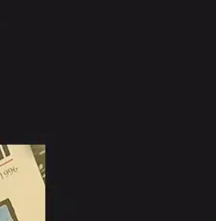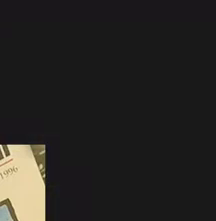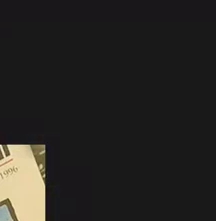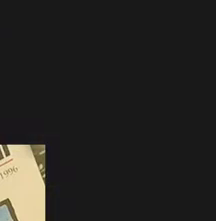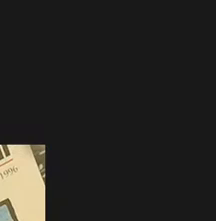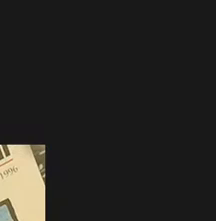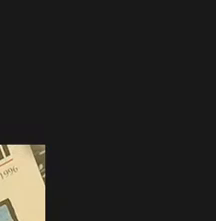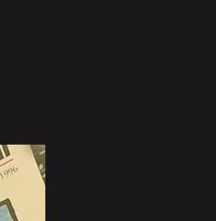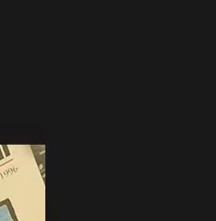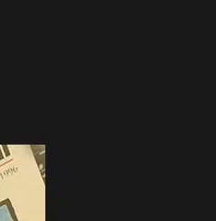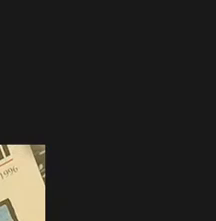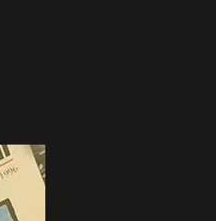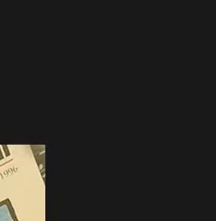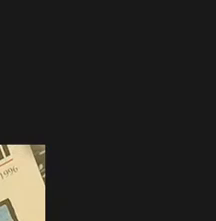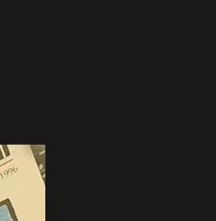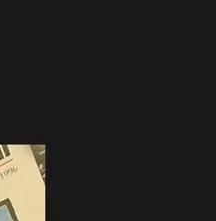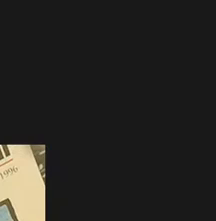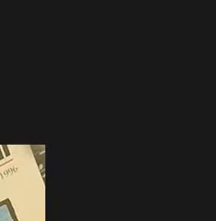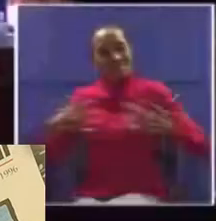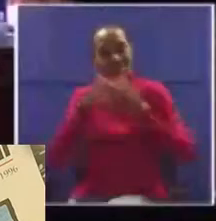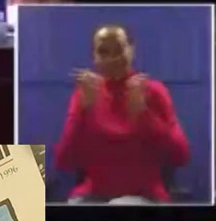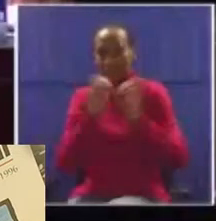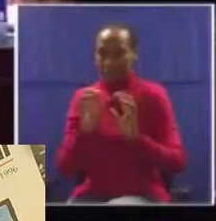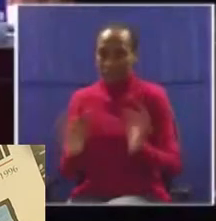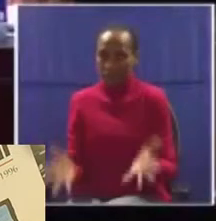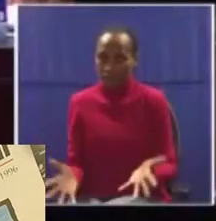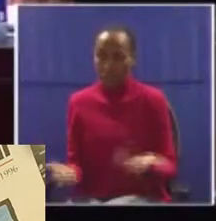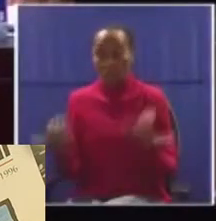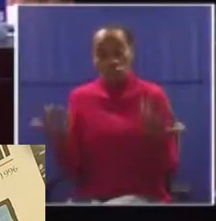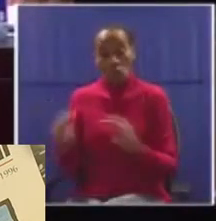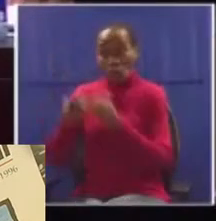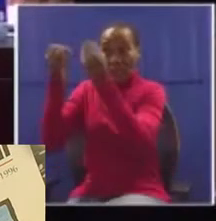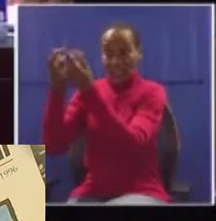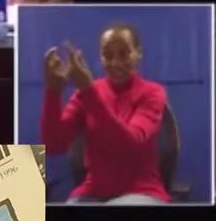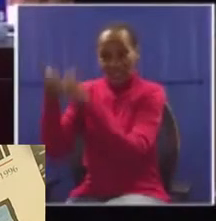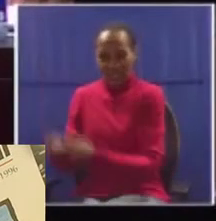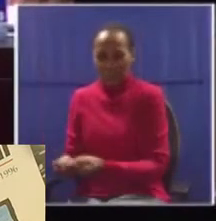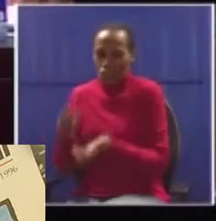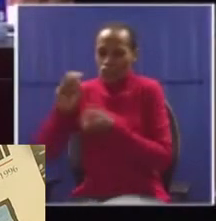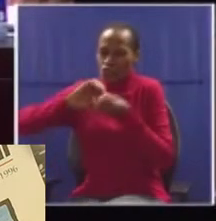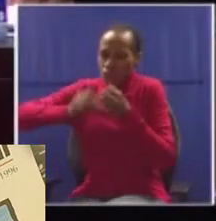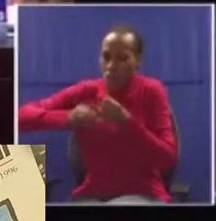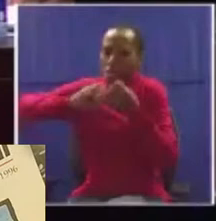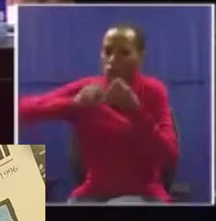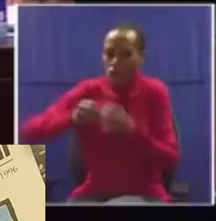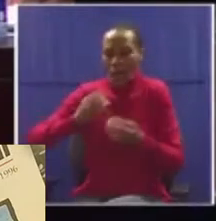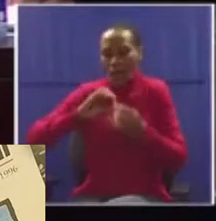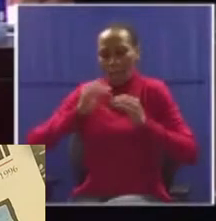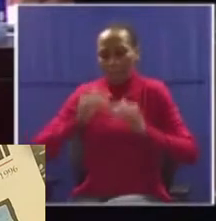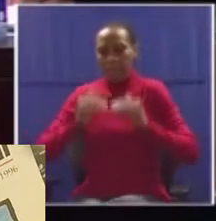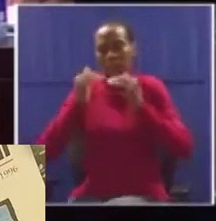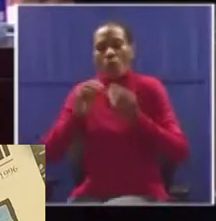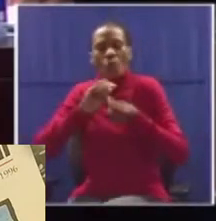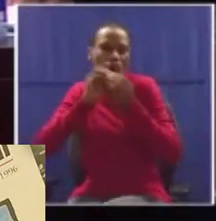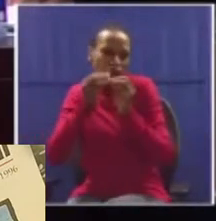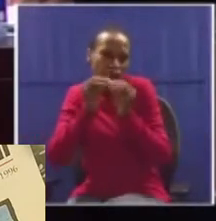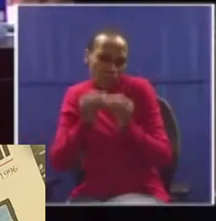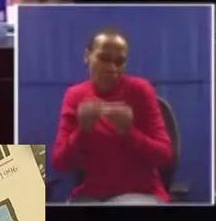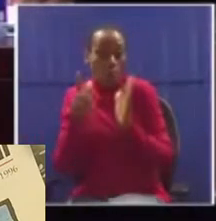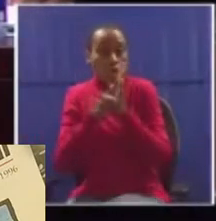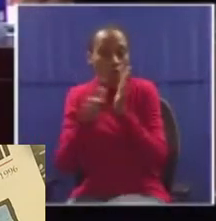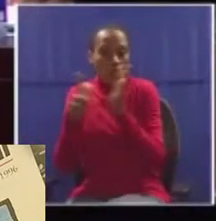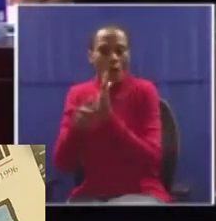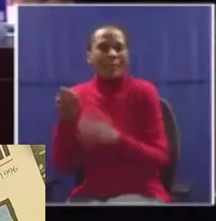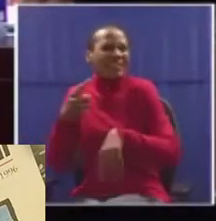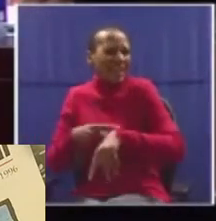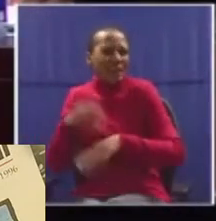levels of corruption and non-compliance to regulations although National treasury scrambled to improve laws and regulations it